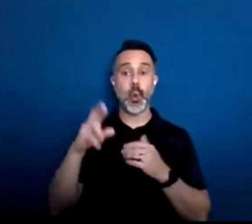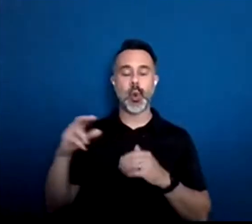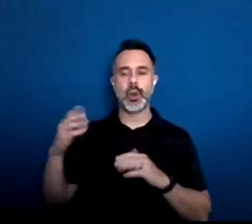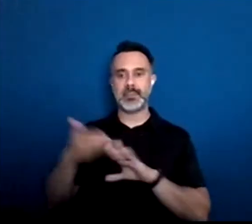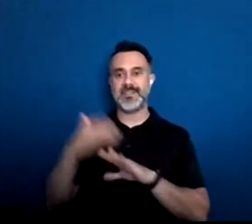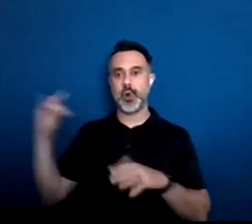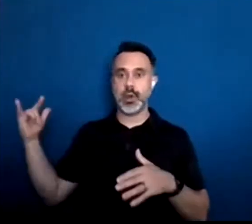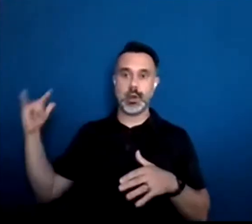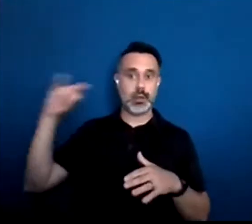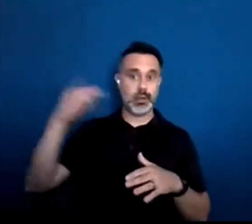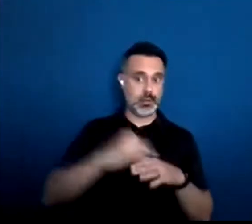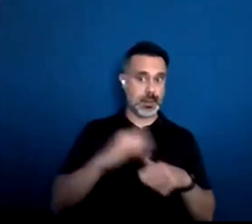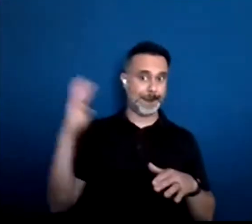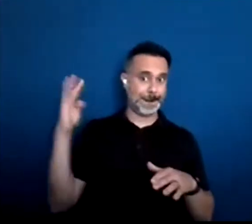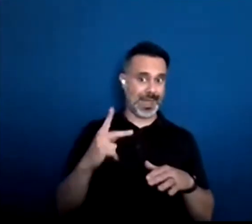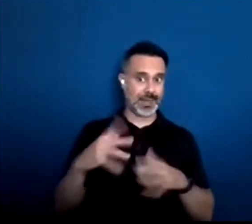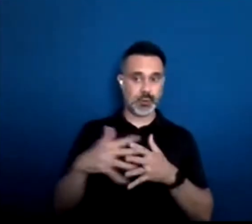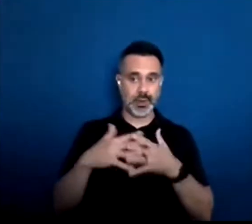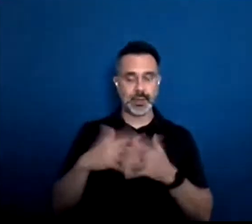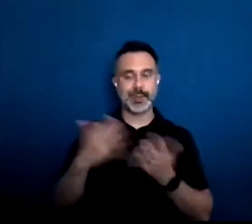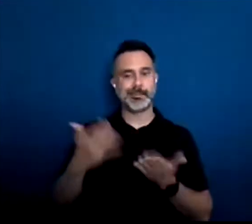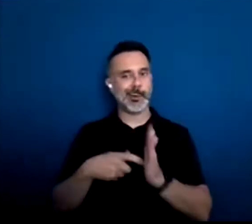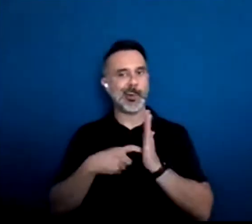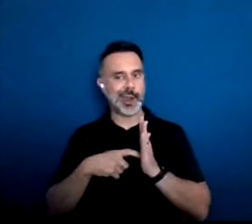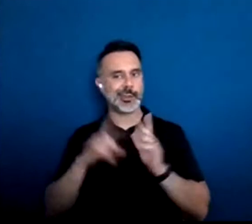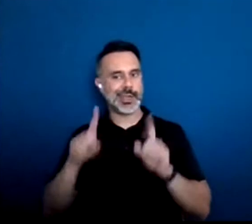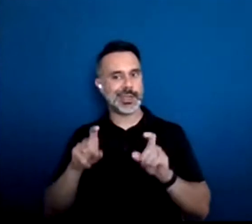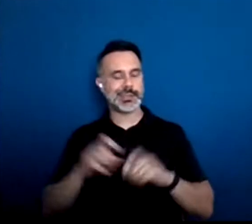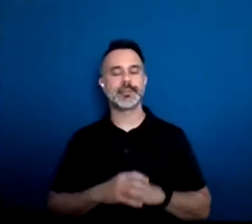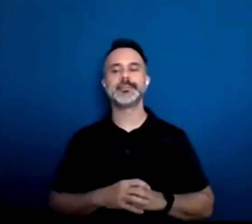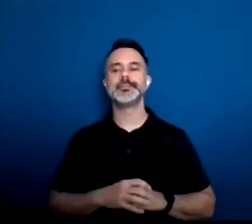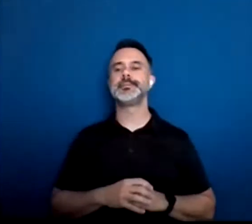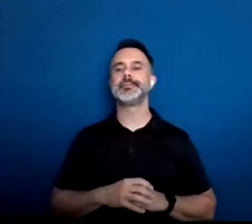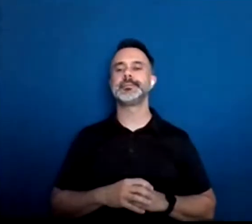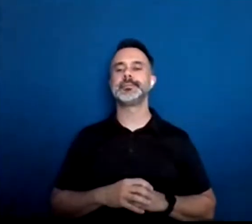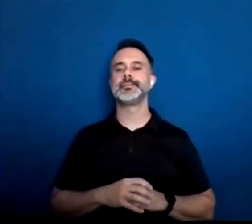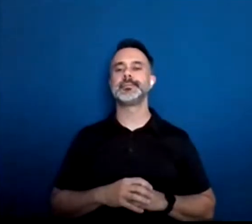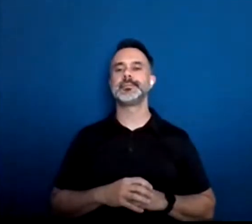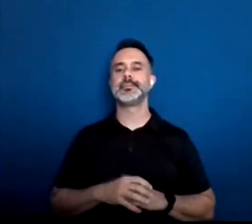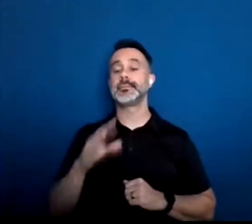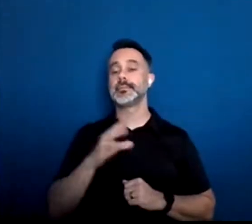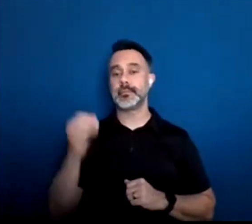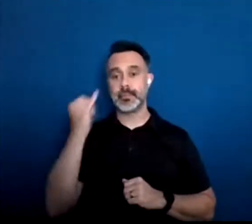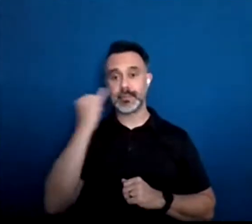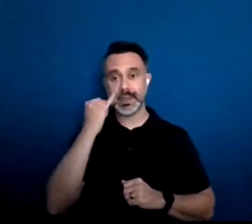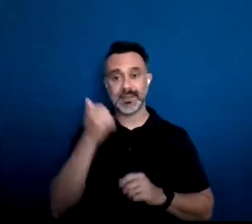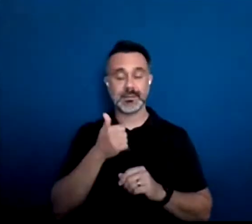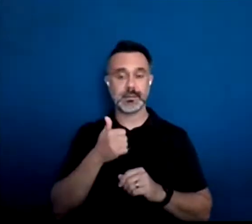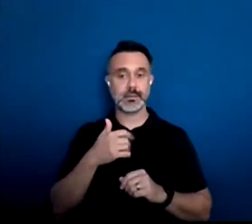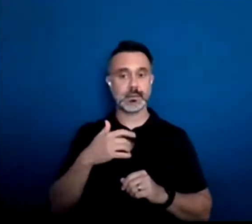required to get tested. And then also, if you are exhibiting